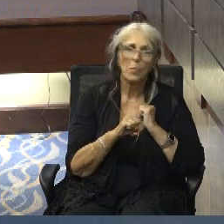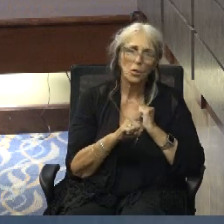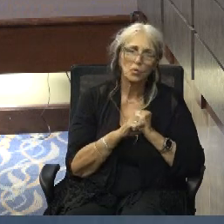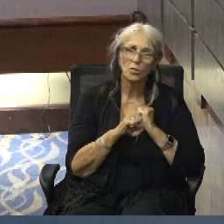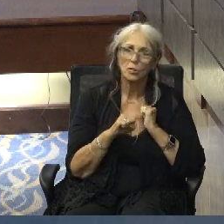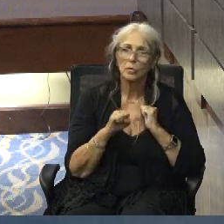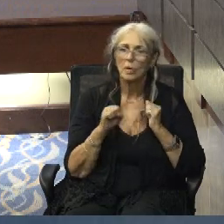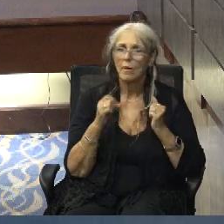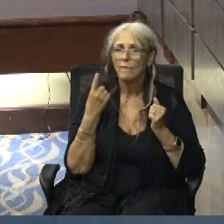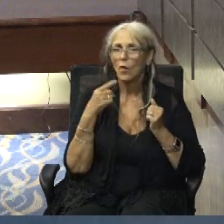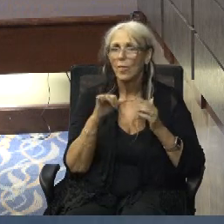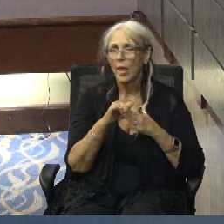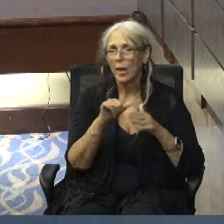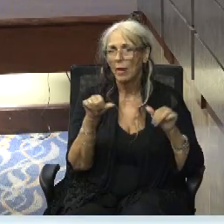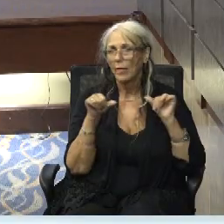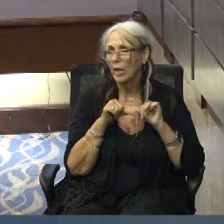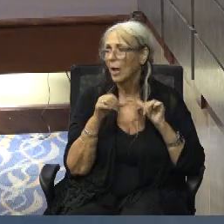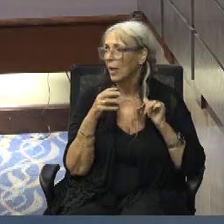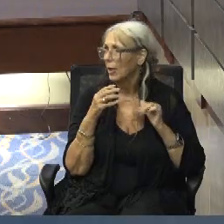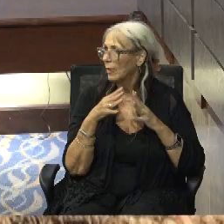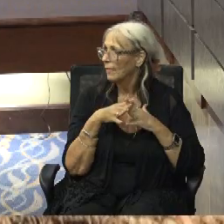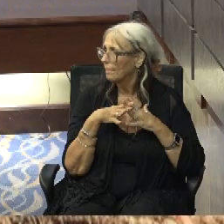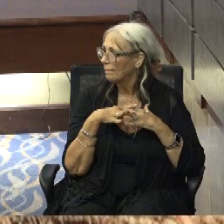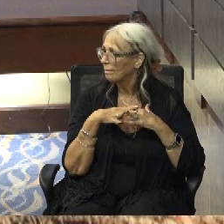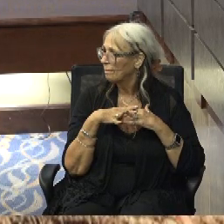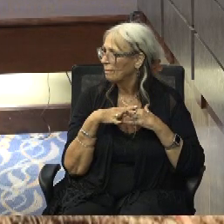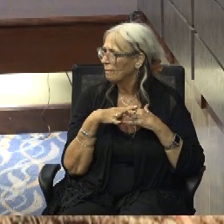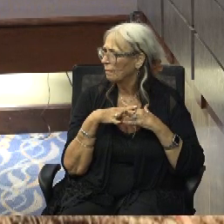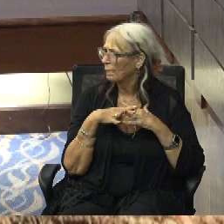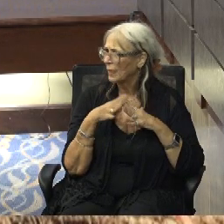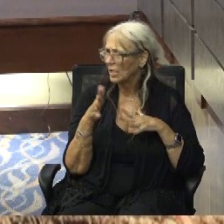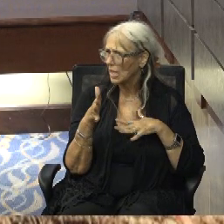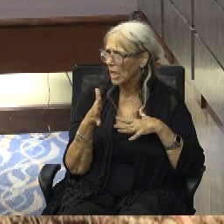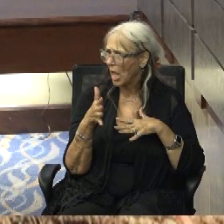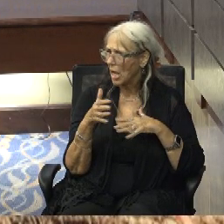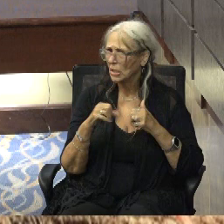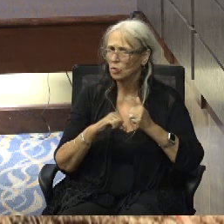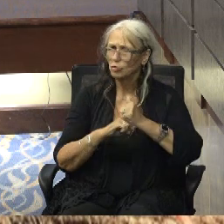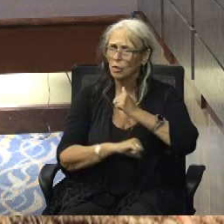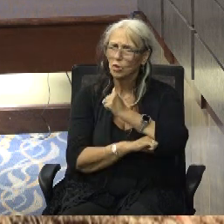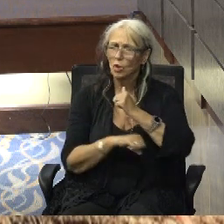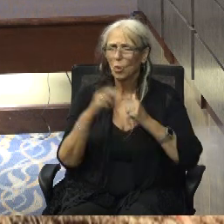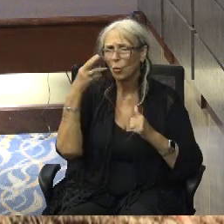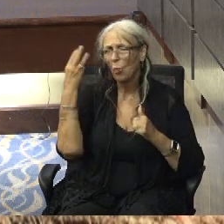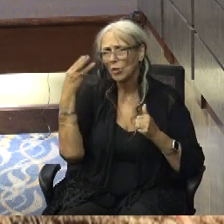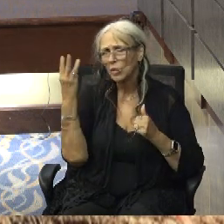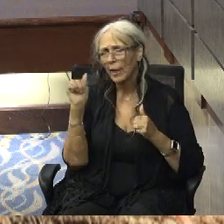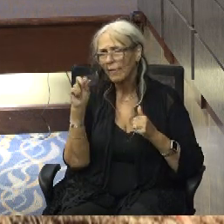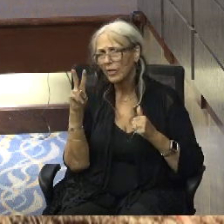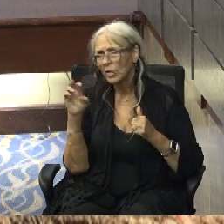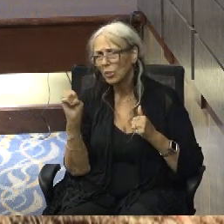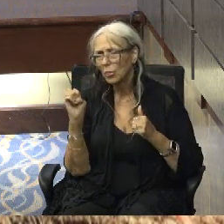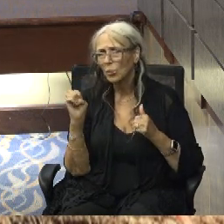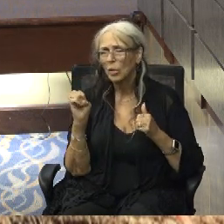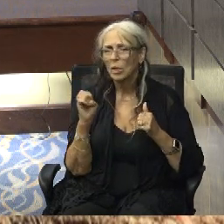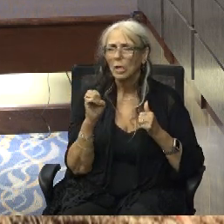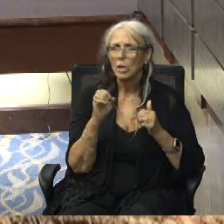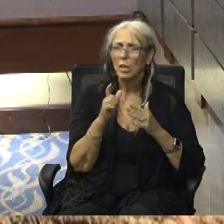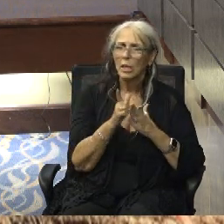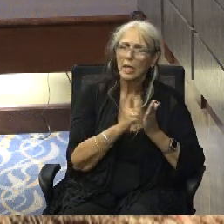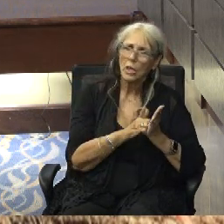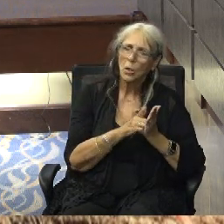on that corridor. Clint, are And then these the kind of city- like, Clint, is this kind of like that stretch of Washington Avenue where there's kind of like legal